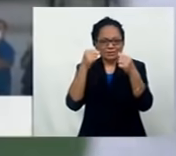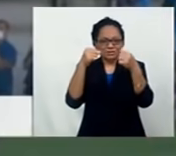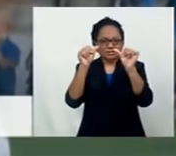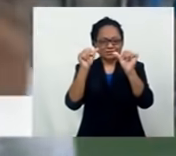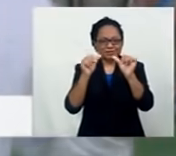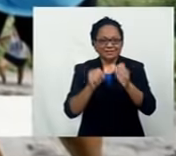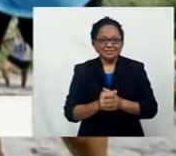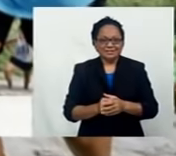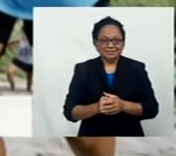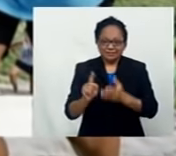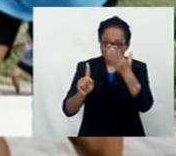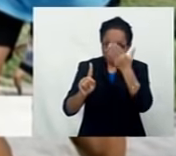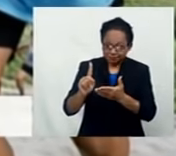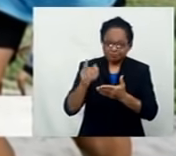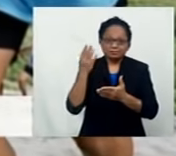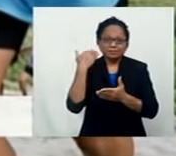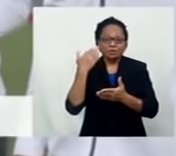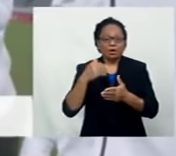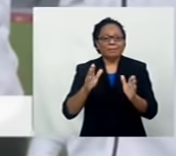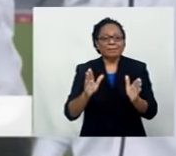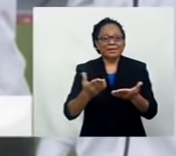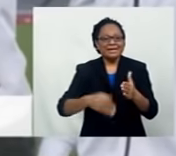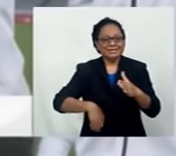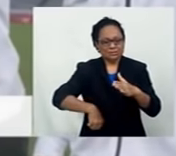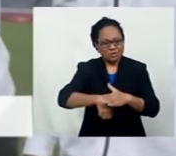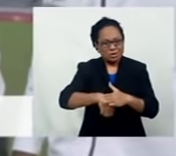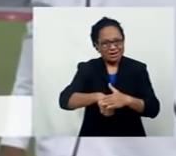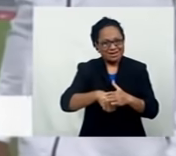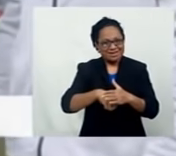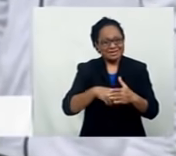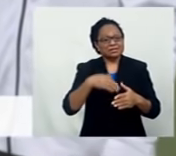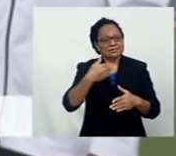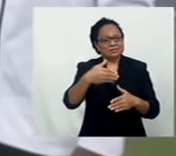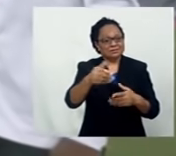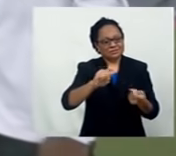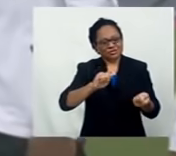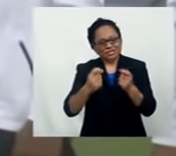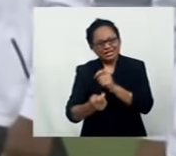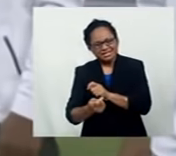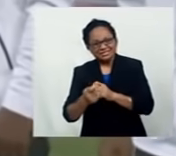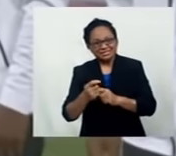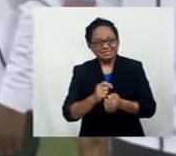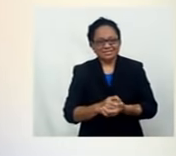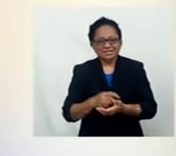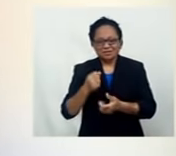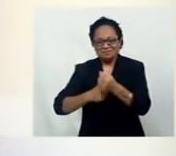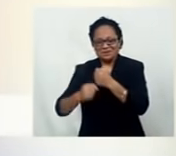playing football before switching to rugby. But for the Esau native, there was still something missing.